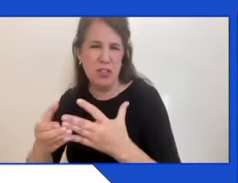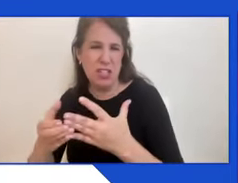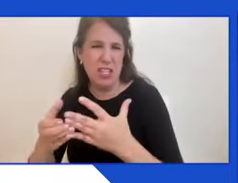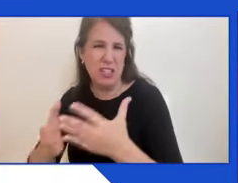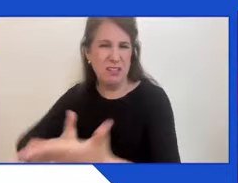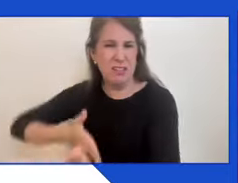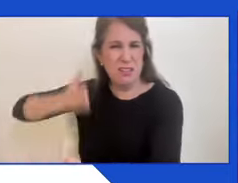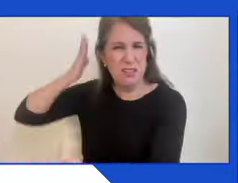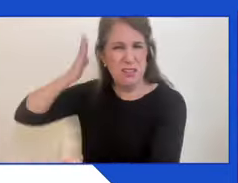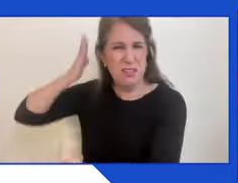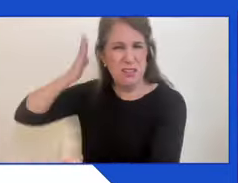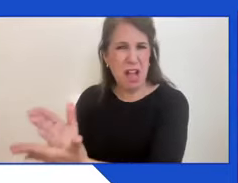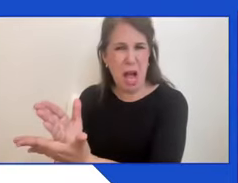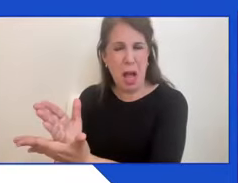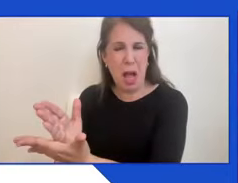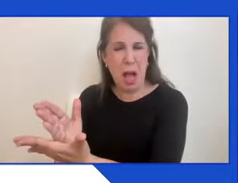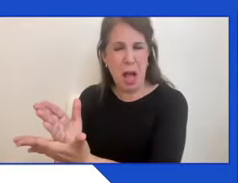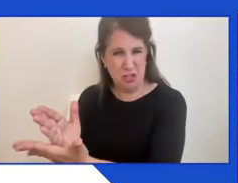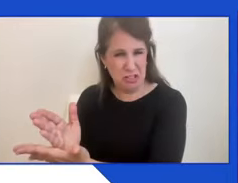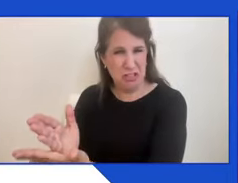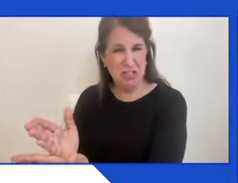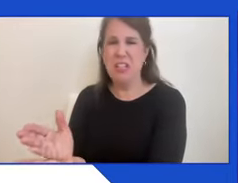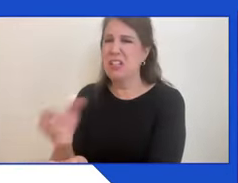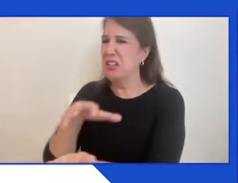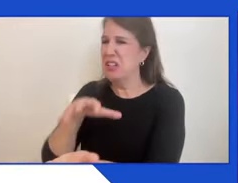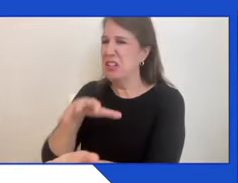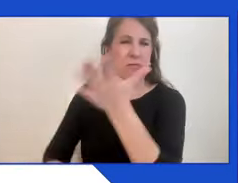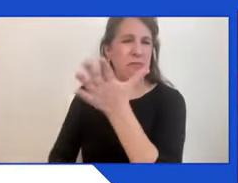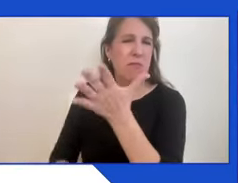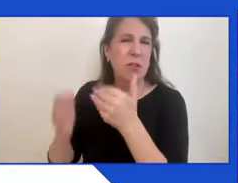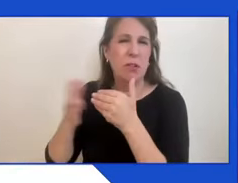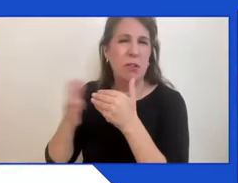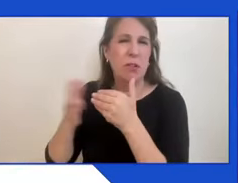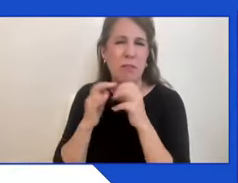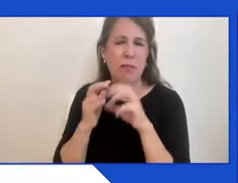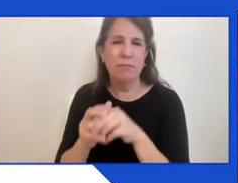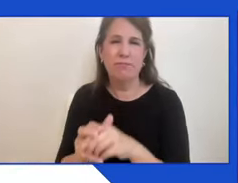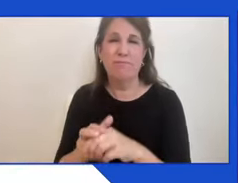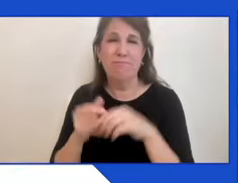Gaza is dismantled for good.